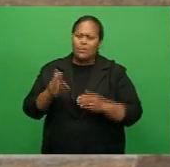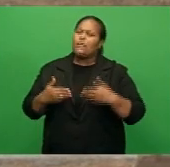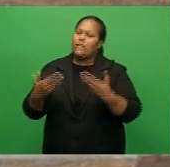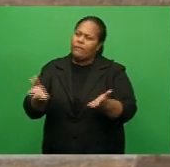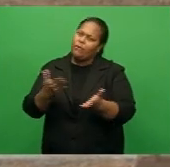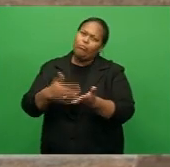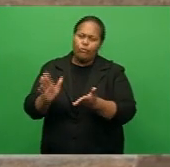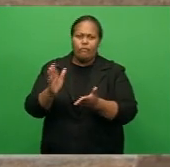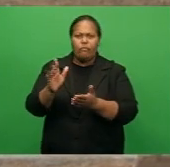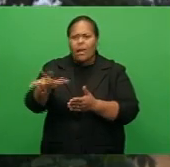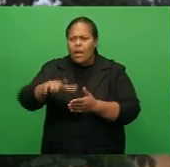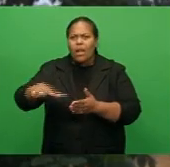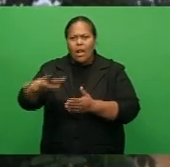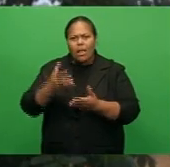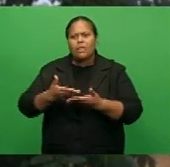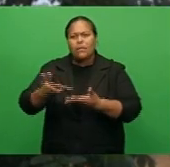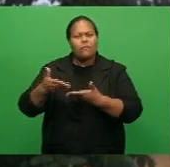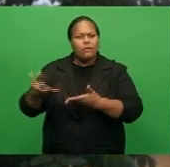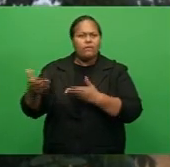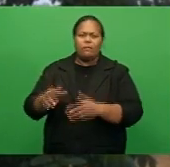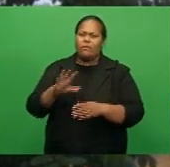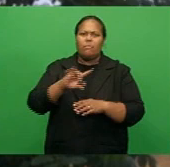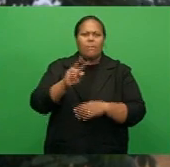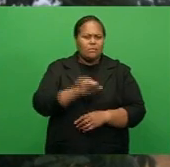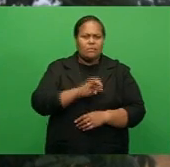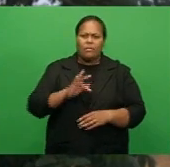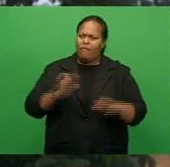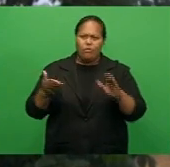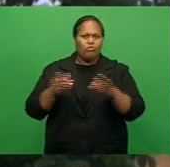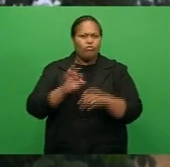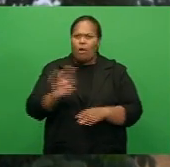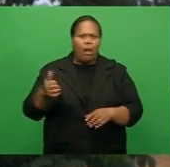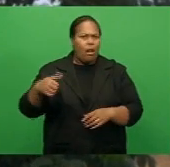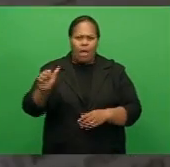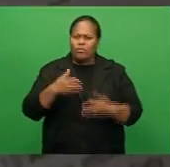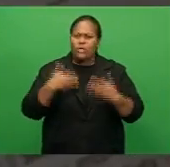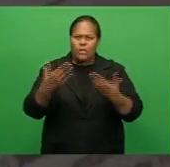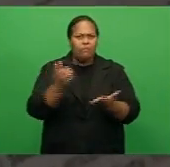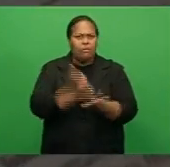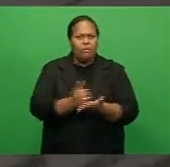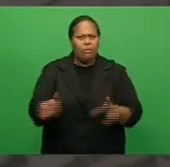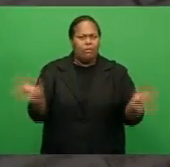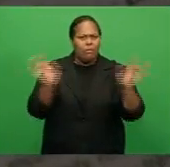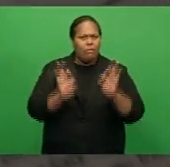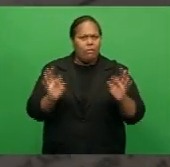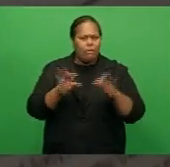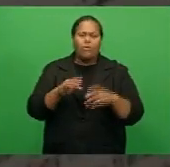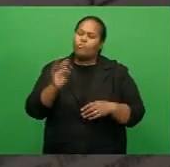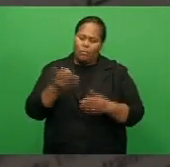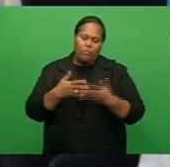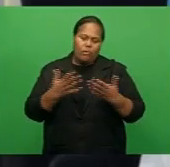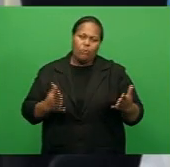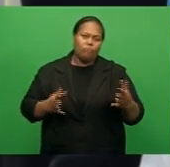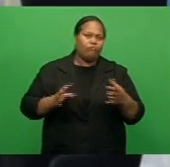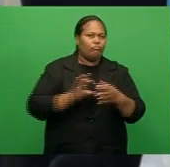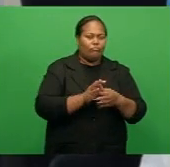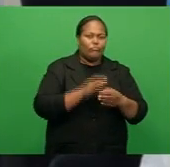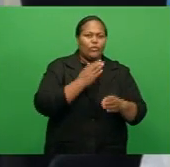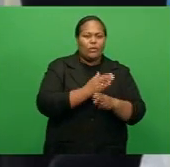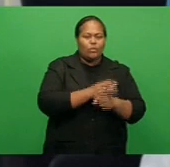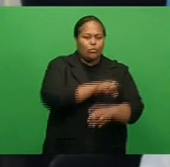refused to be interviewed during the investigation. Kumar says the ministry will work closely with the authority to strengthen the policies.